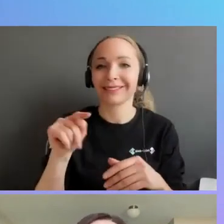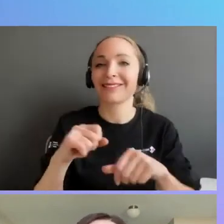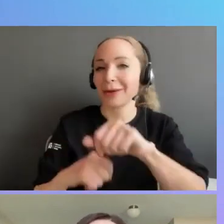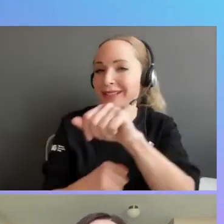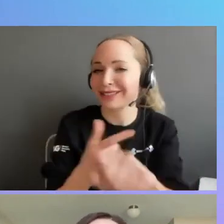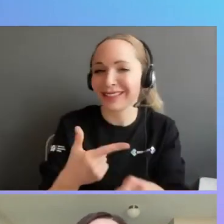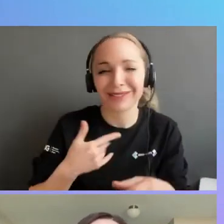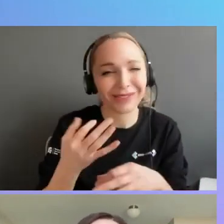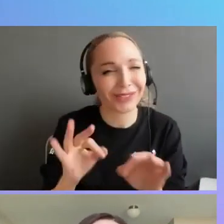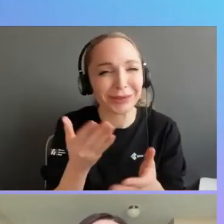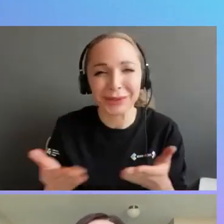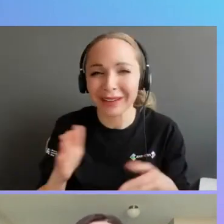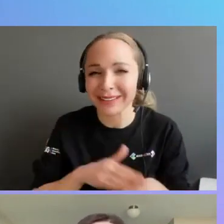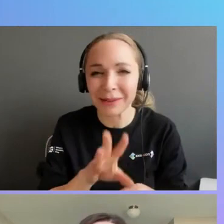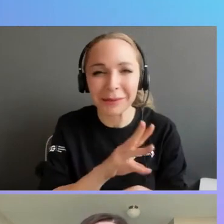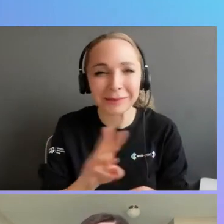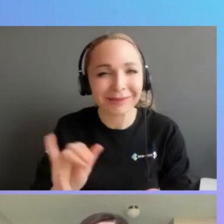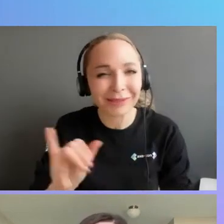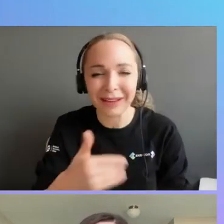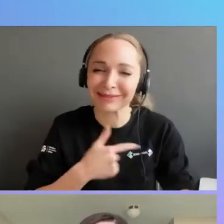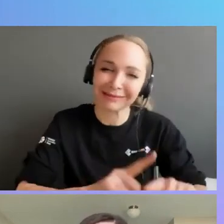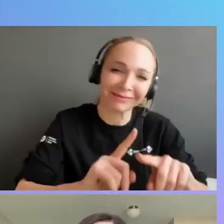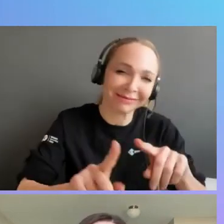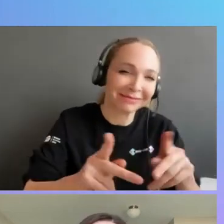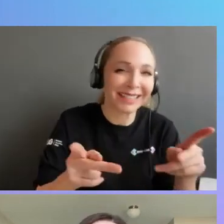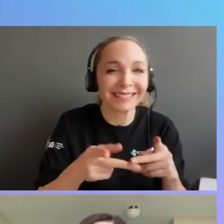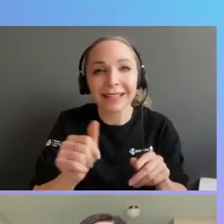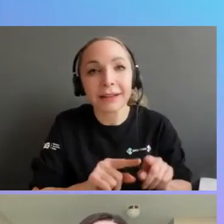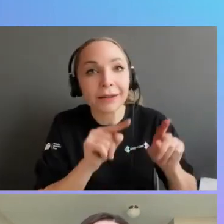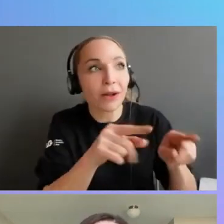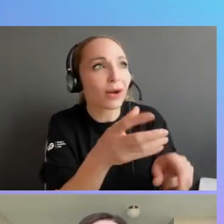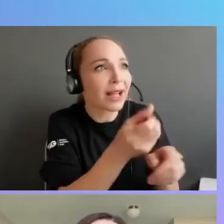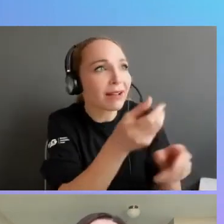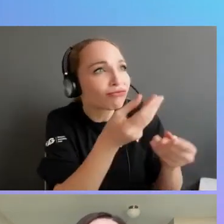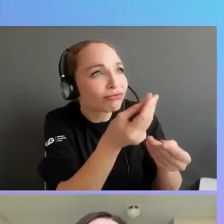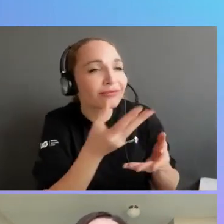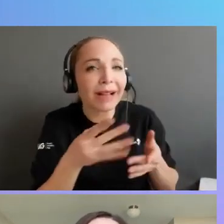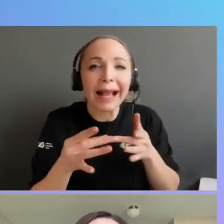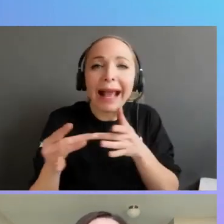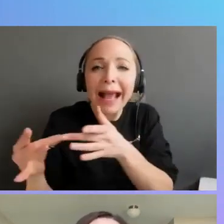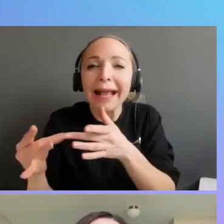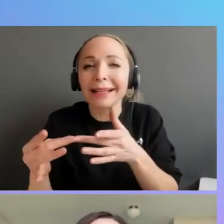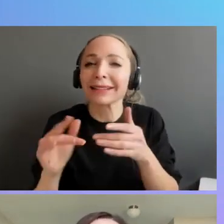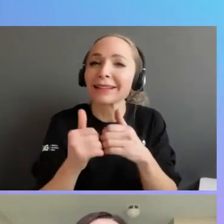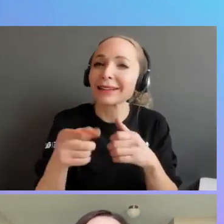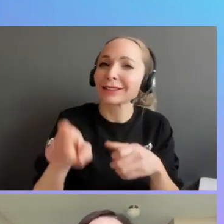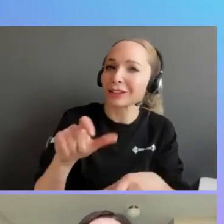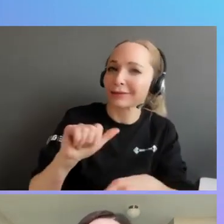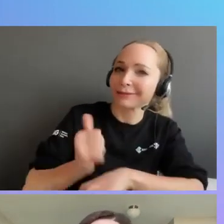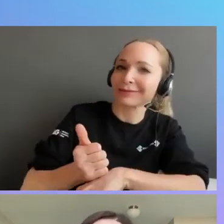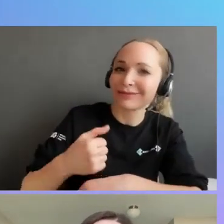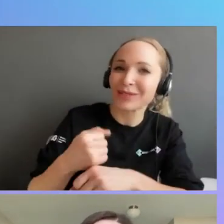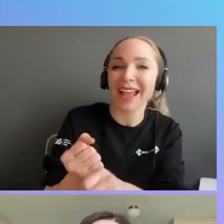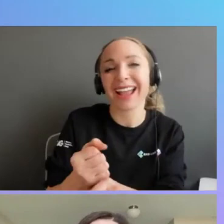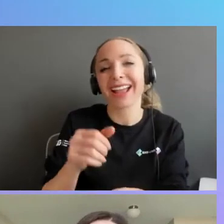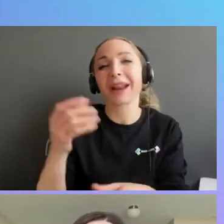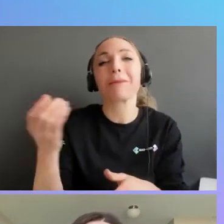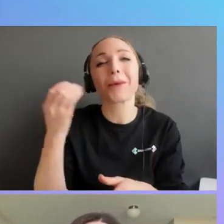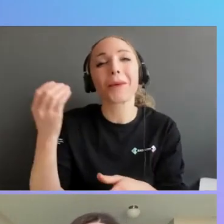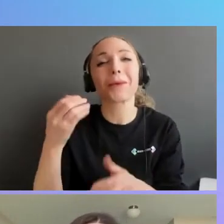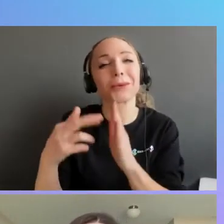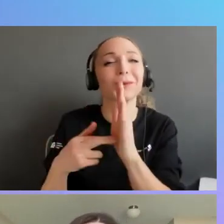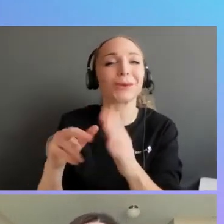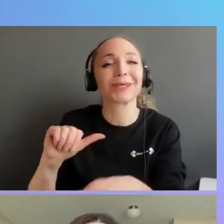their website as well. So there's all these different places that we can get guidance on how we should create a mobile rule set, or what we should test